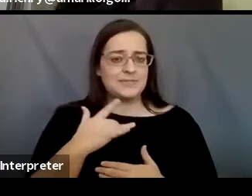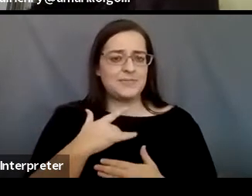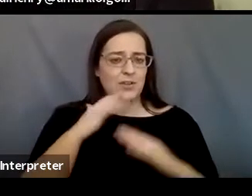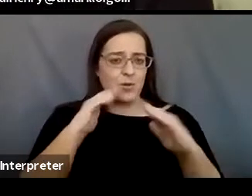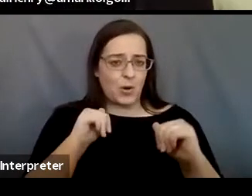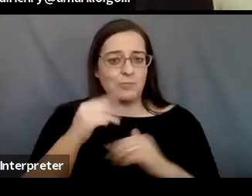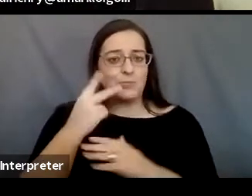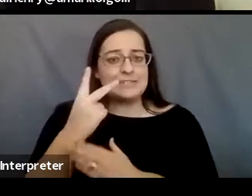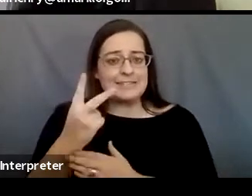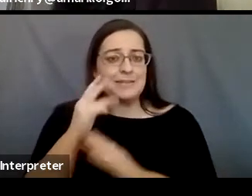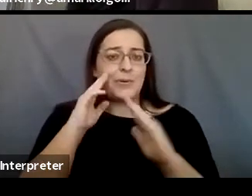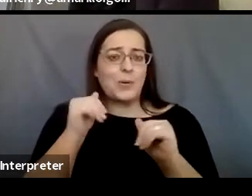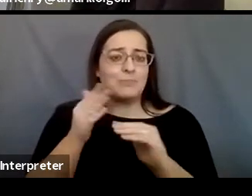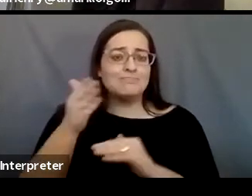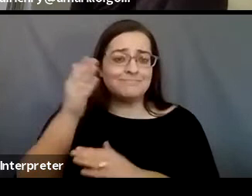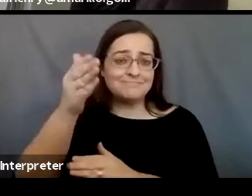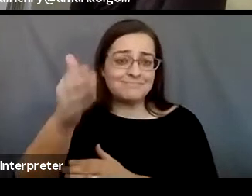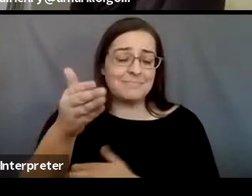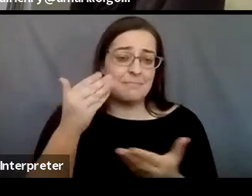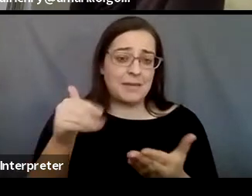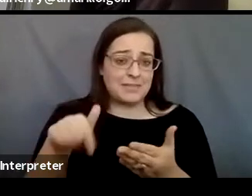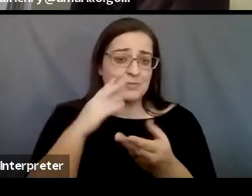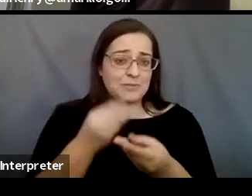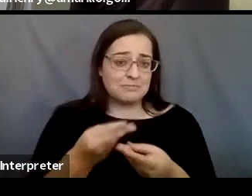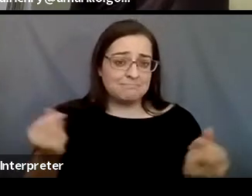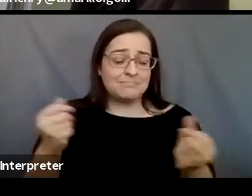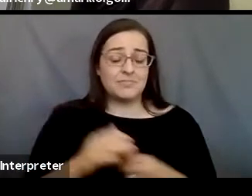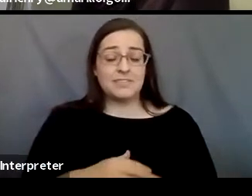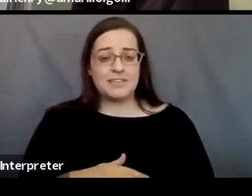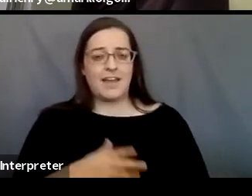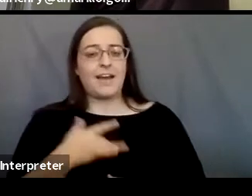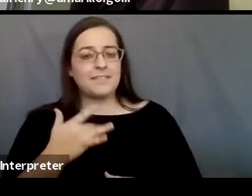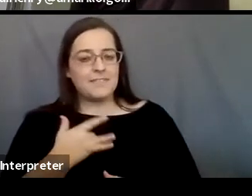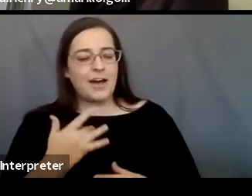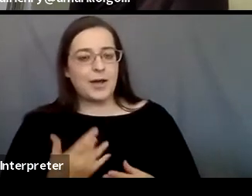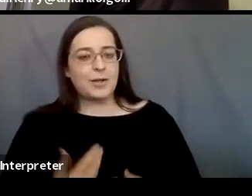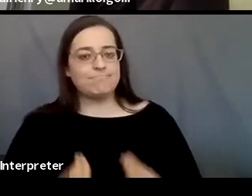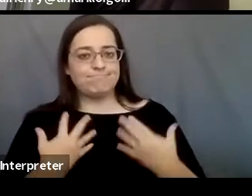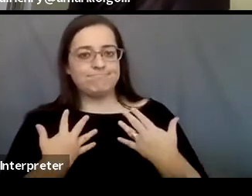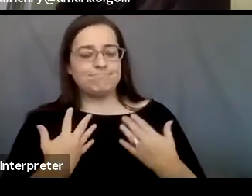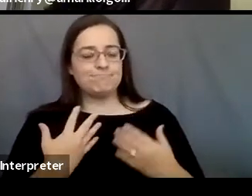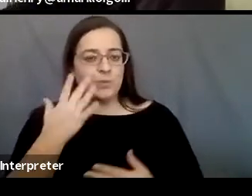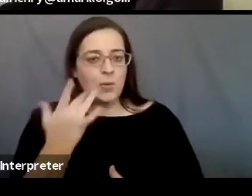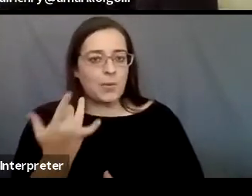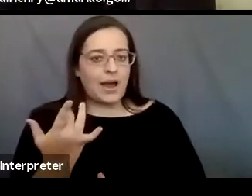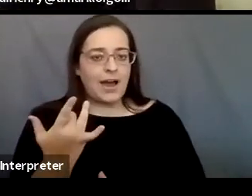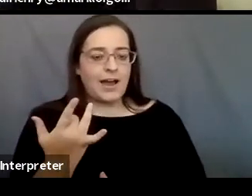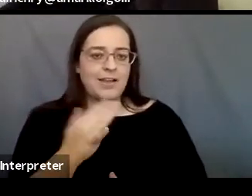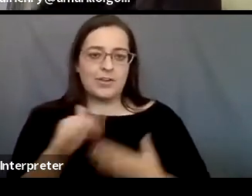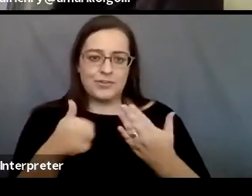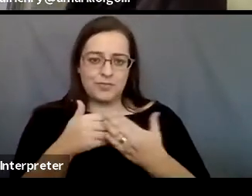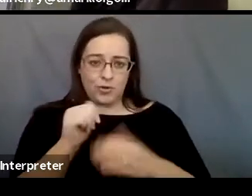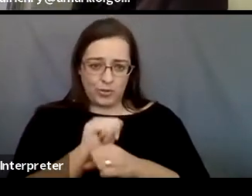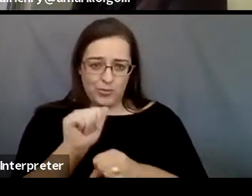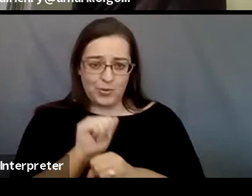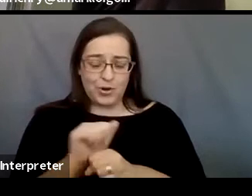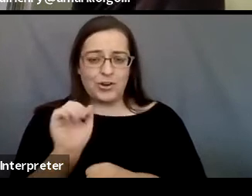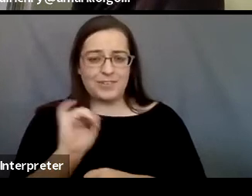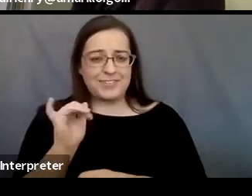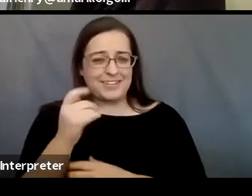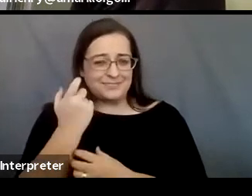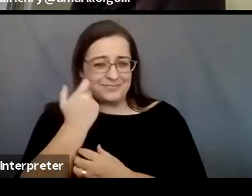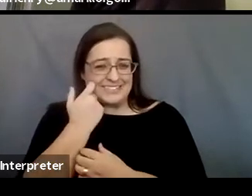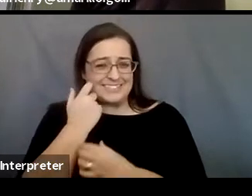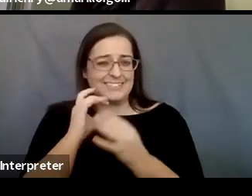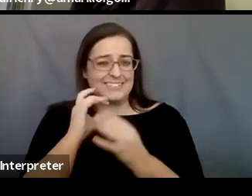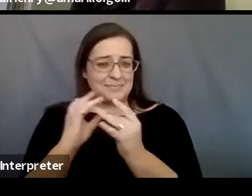light at the end of the tunnel. And what I found is very inspiring because of all the work, and as was mentioned by the panelists prior